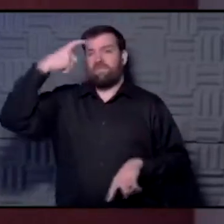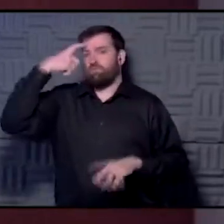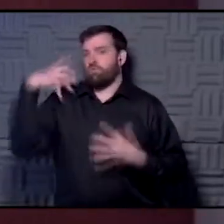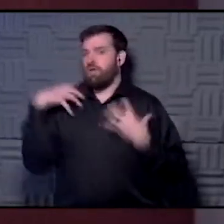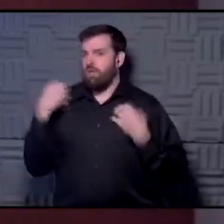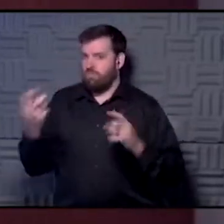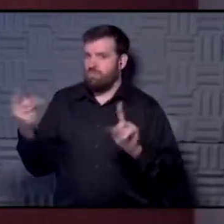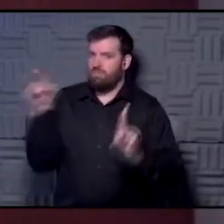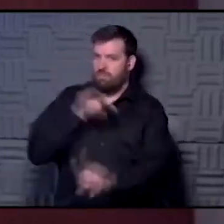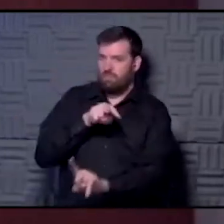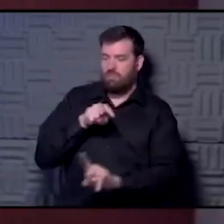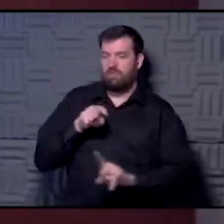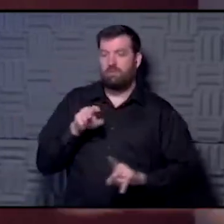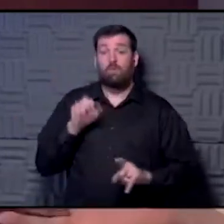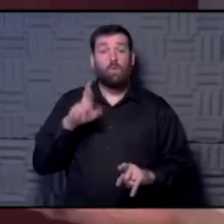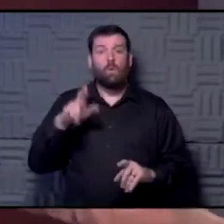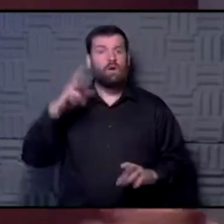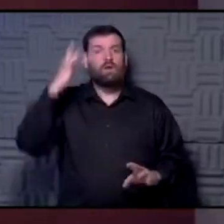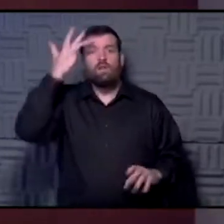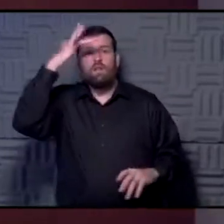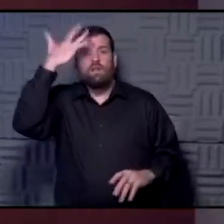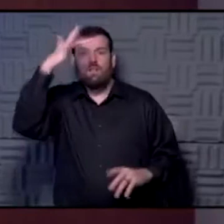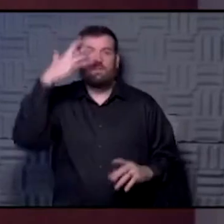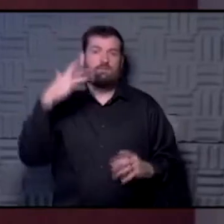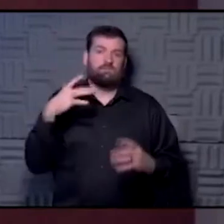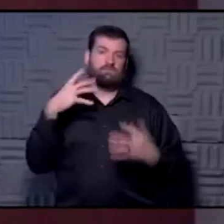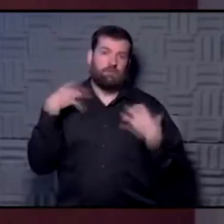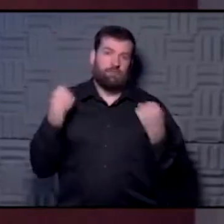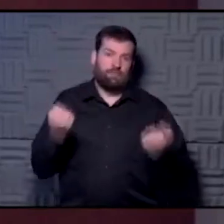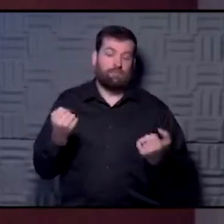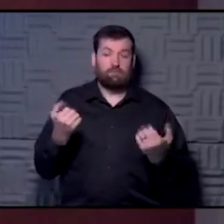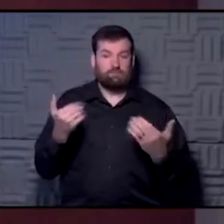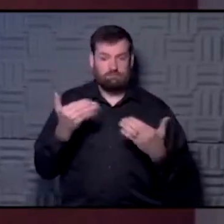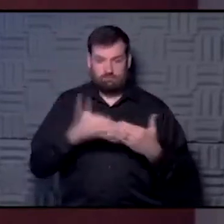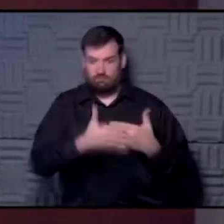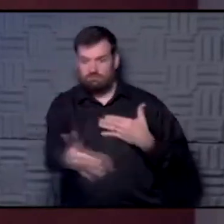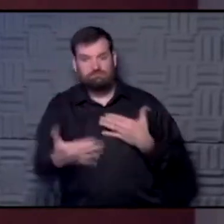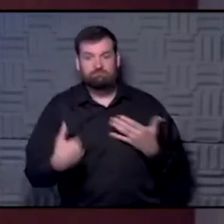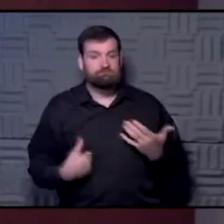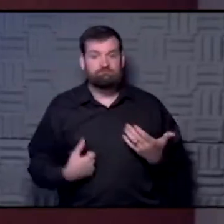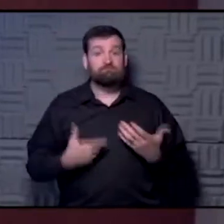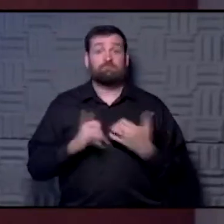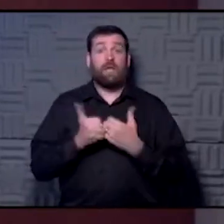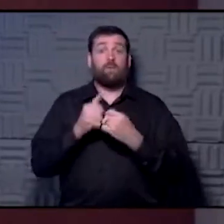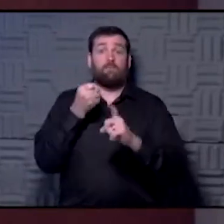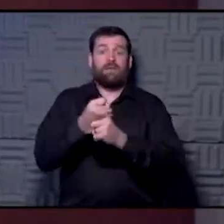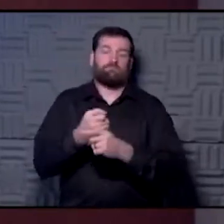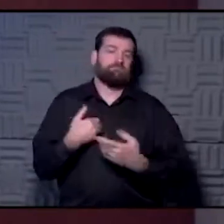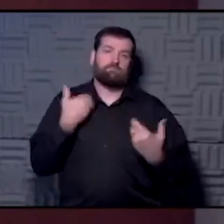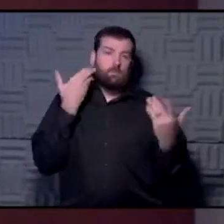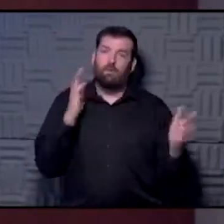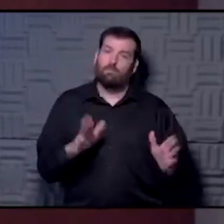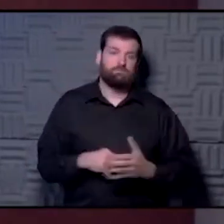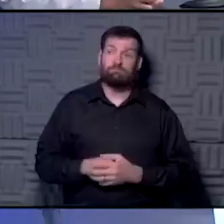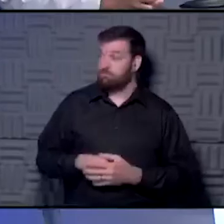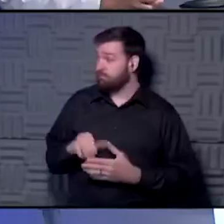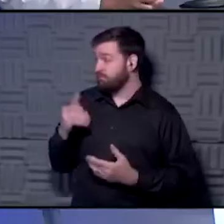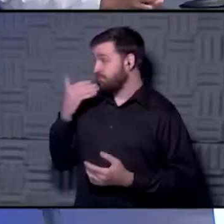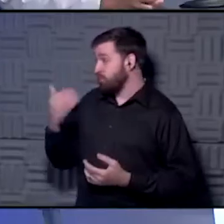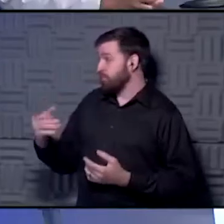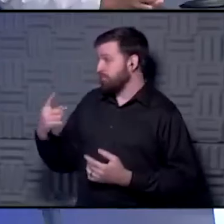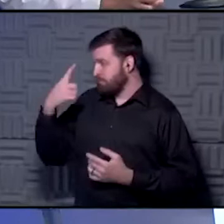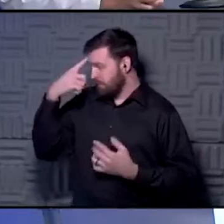or even intellectual health going forward, which we don't know what the impact will be. That's a great point, because the mental